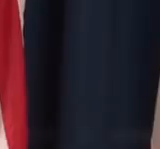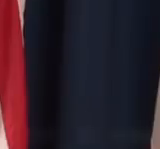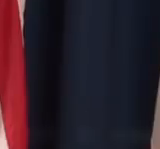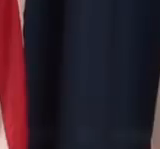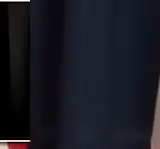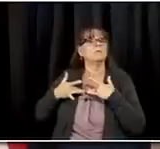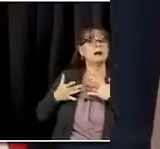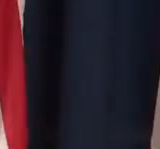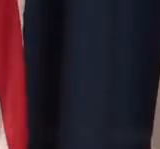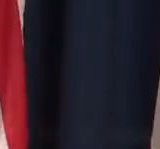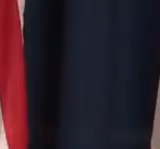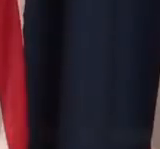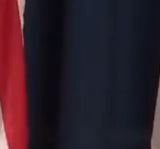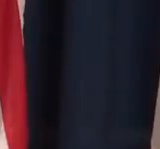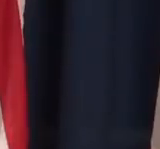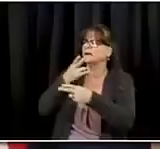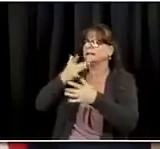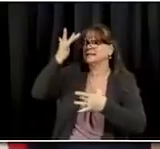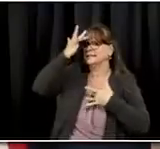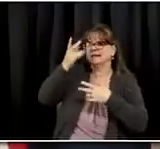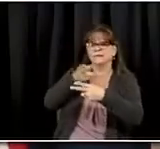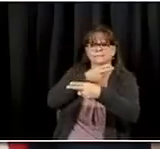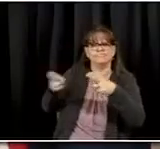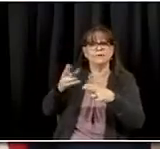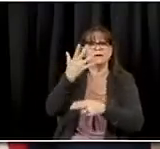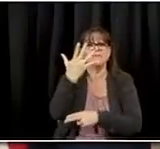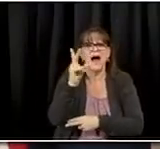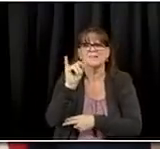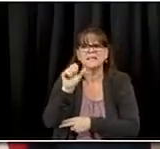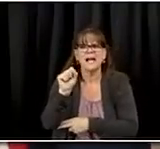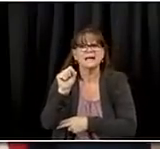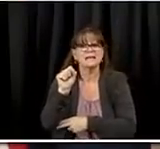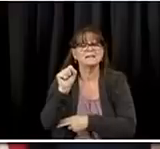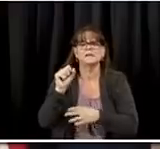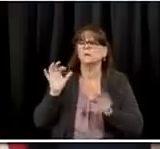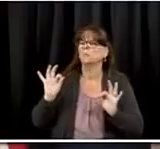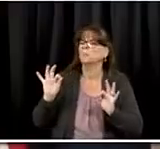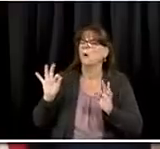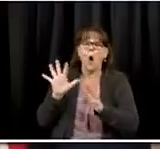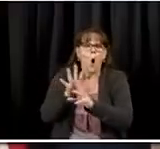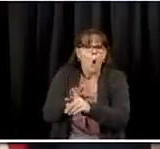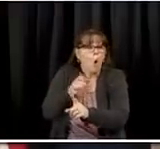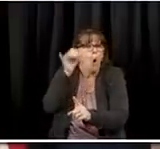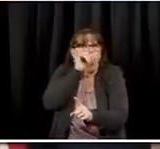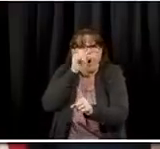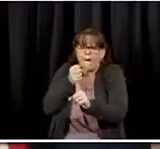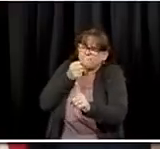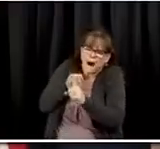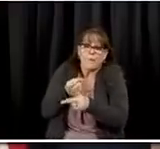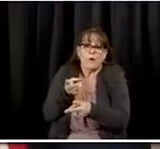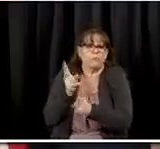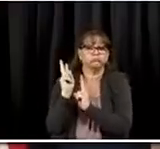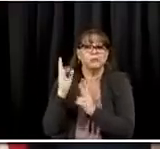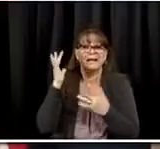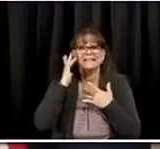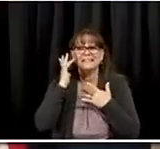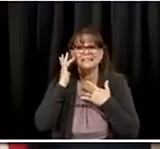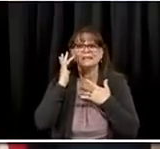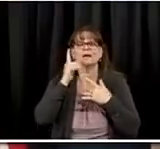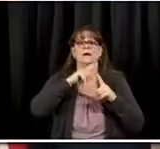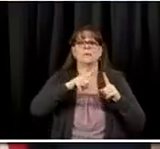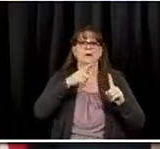days incubation period until you develop symptoms. Usually within 5 days, but it can be 7 or 8 days. Then